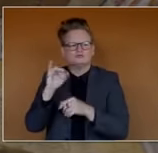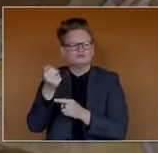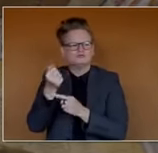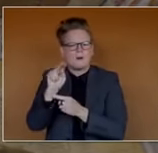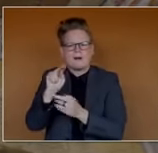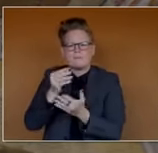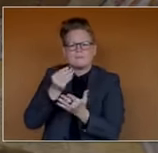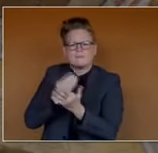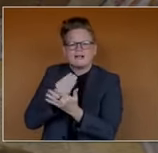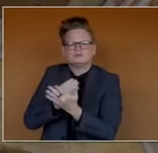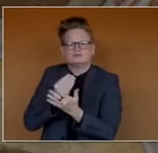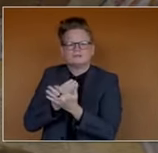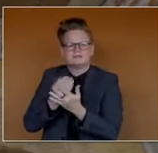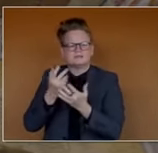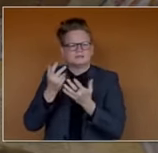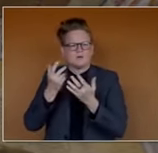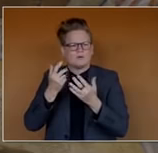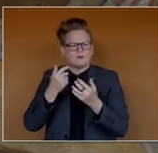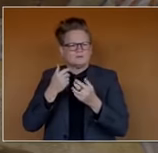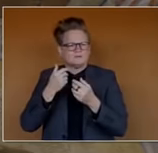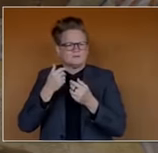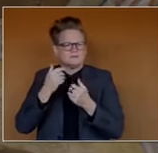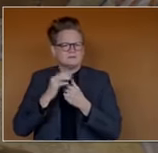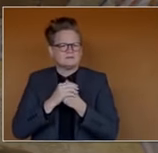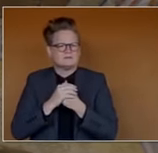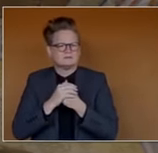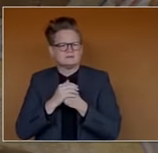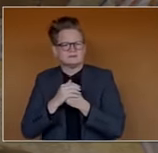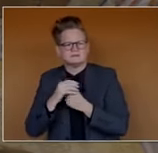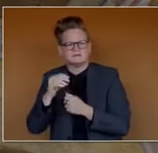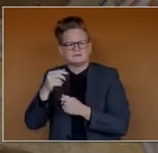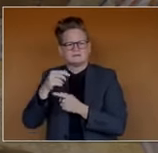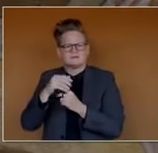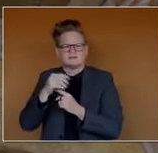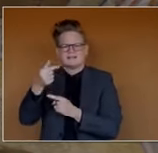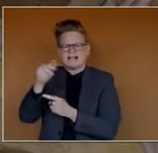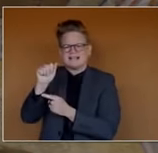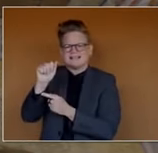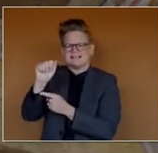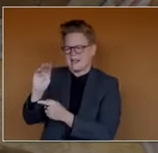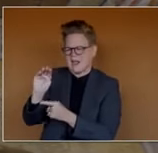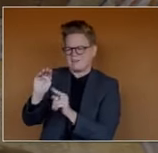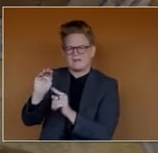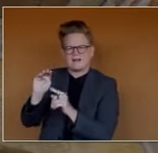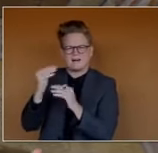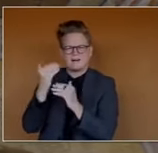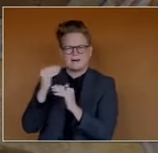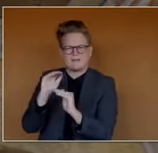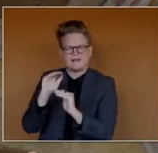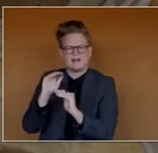we'll hit the GAN limit for only a second time since 1979,